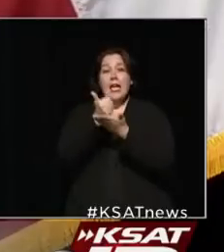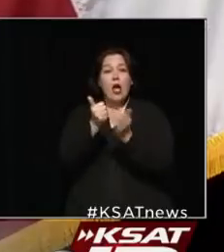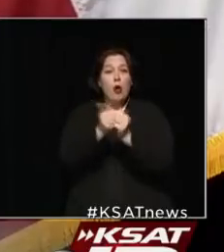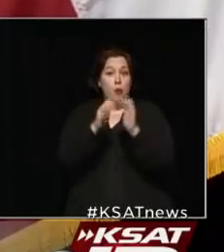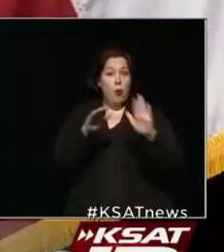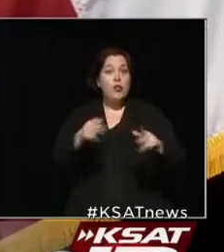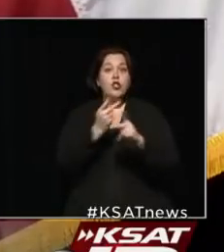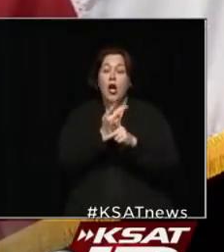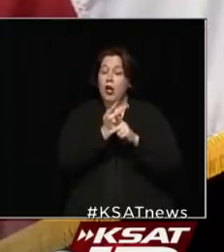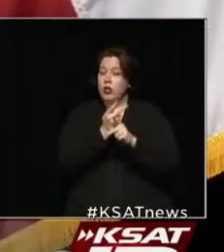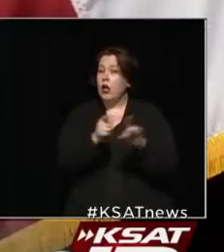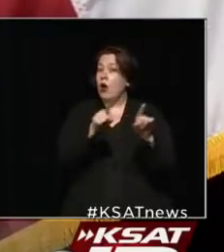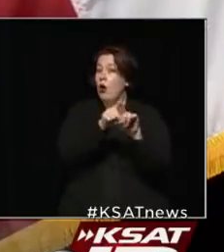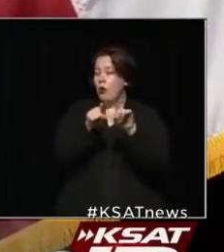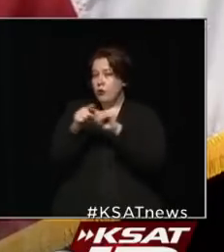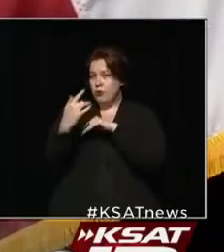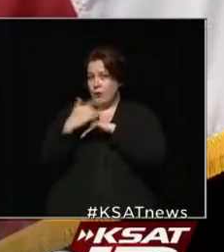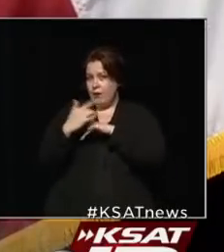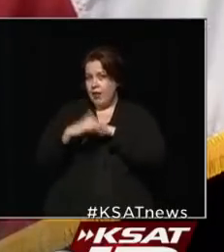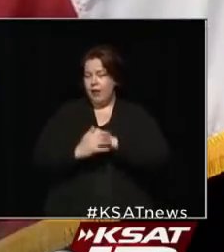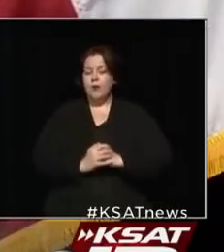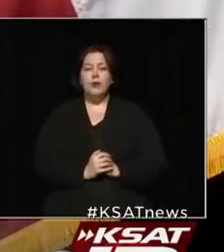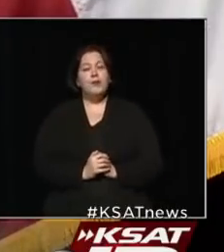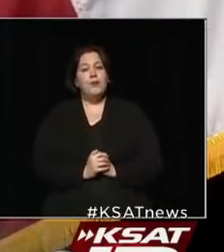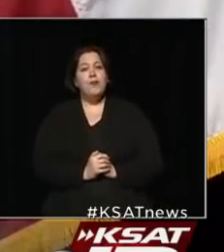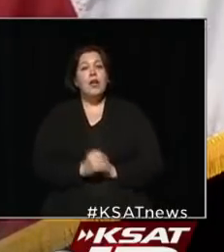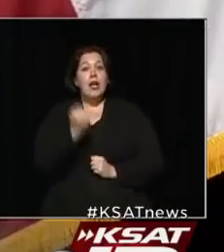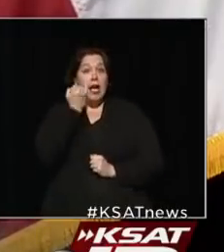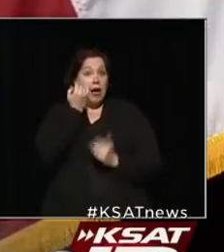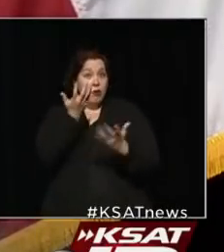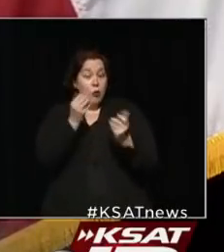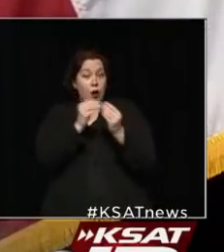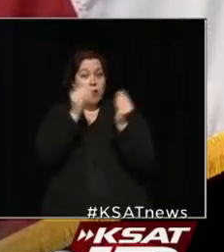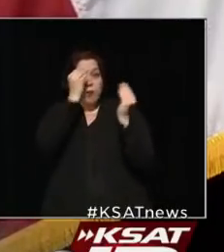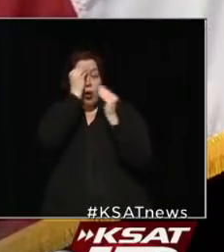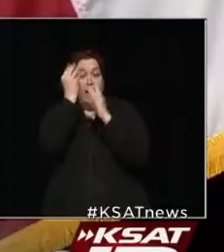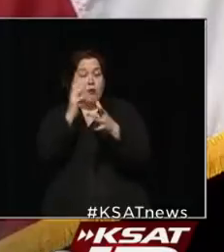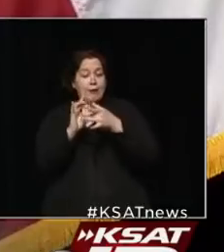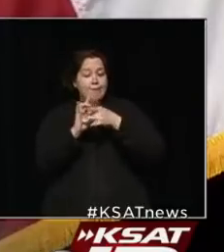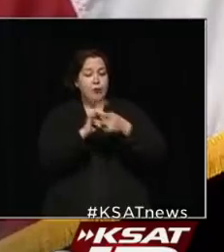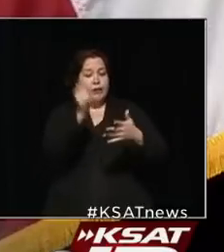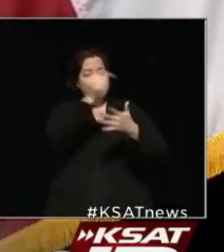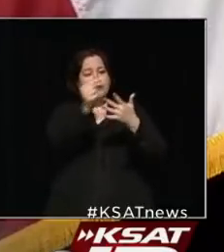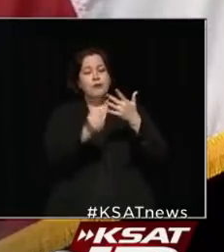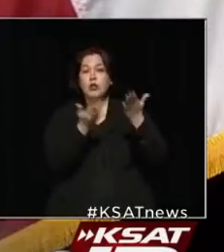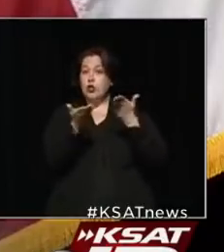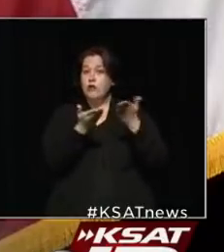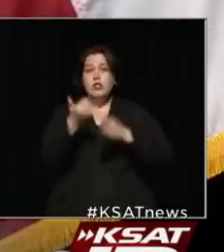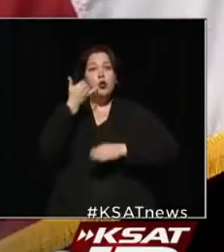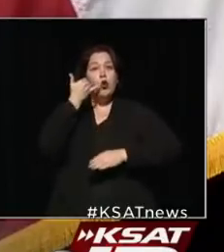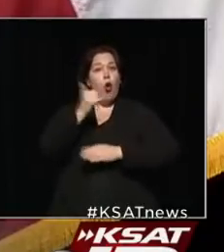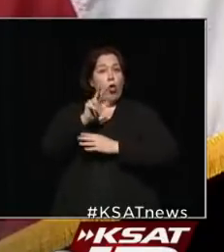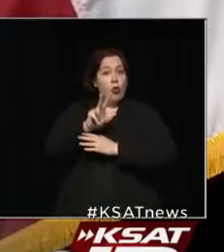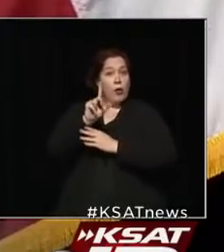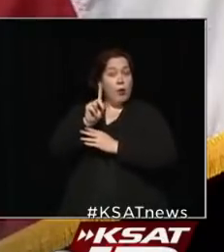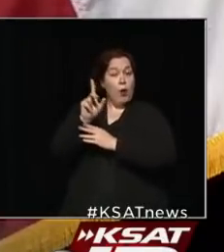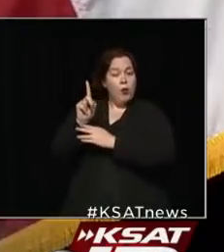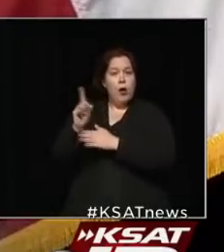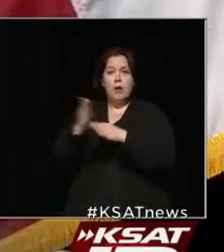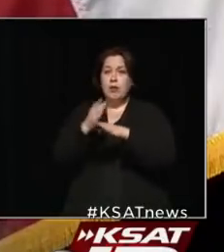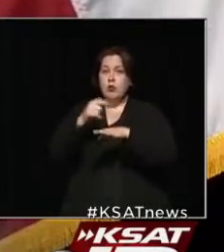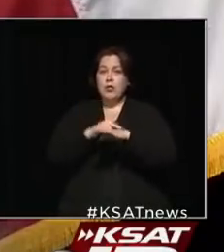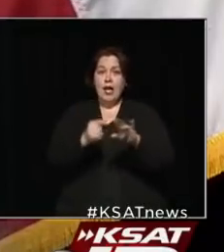childcare are also available. If you would like more information about these services, you can call 311 between